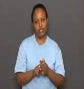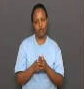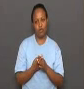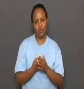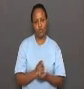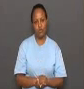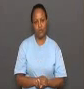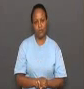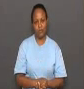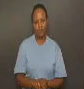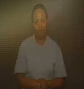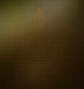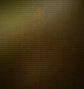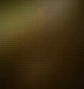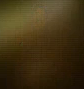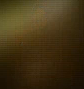Begin.